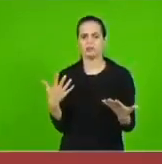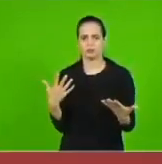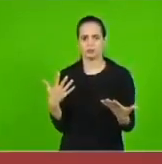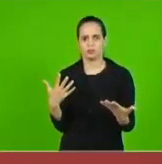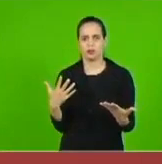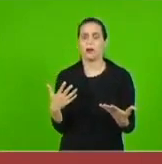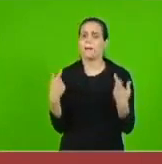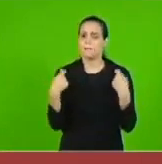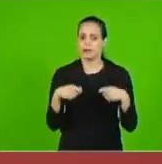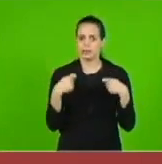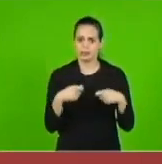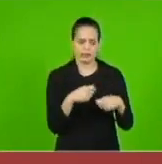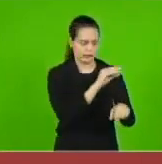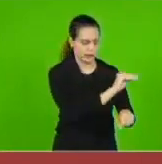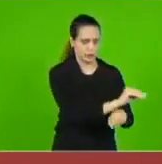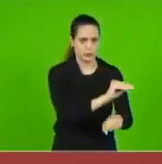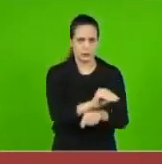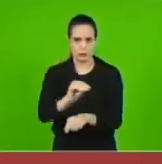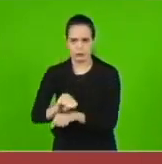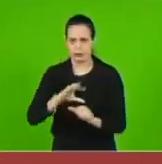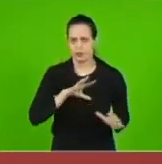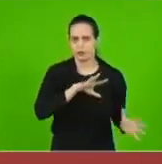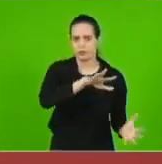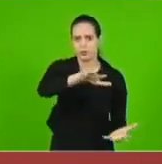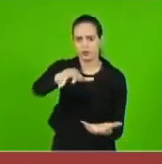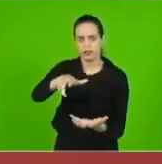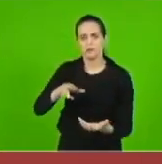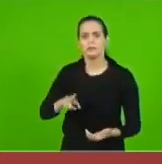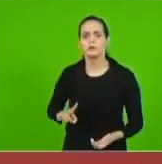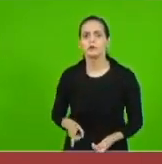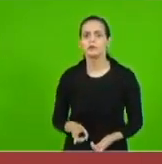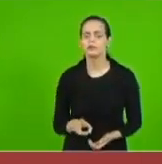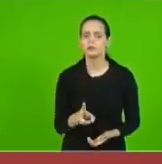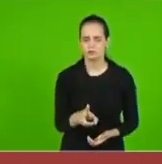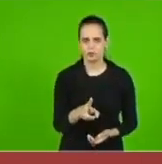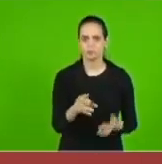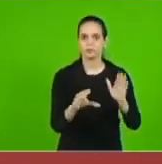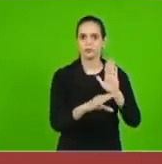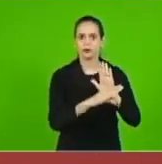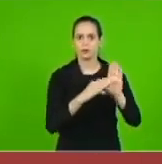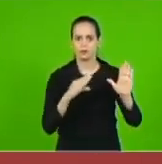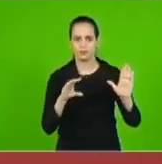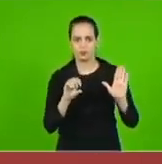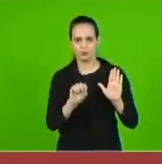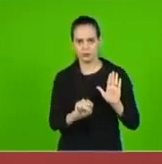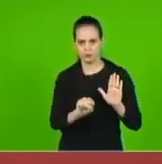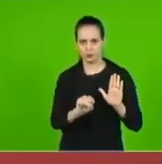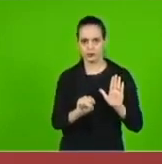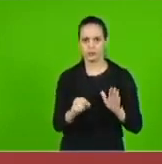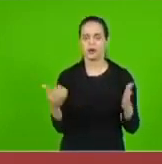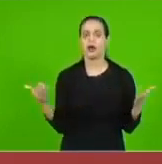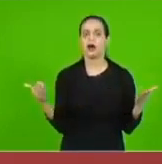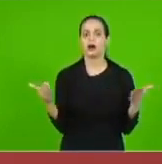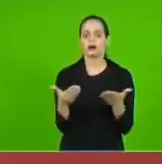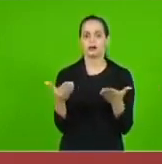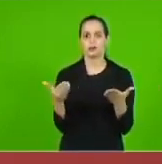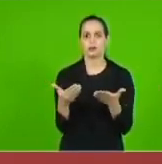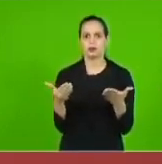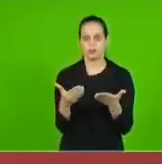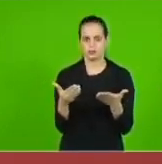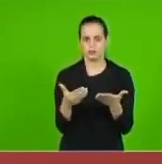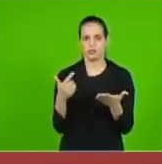so then take care of it. And we are taking care of it. So let's continue. So in chapter 8, let's